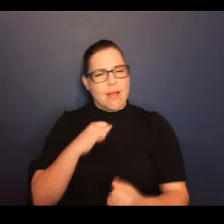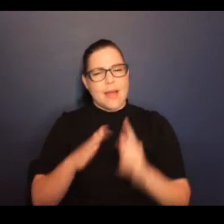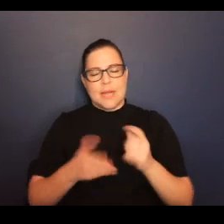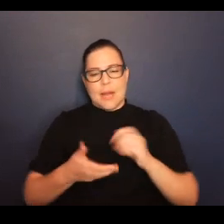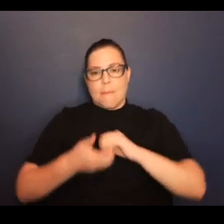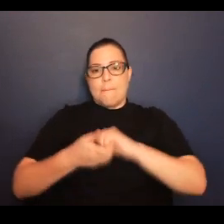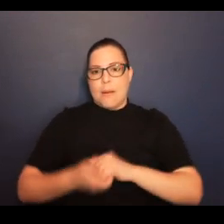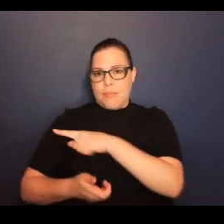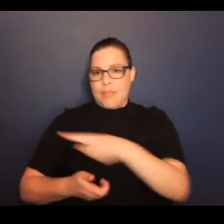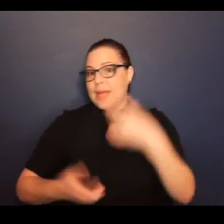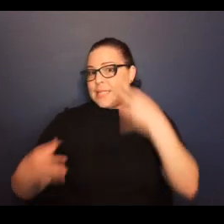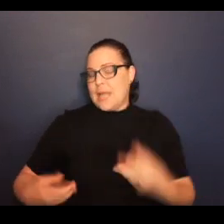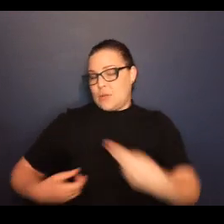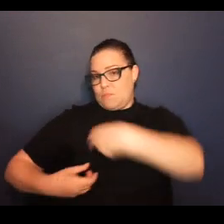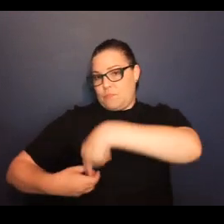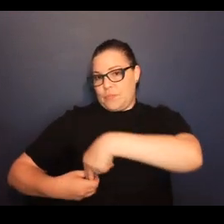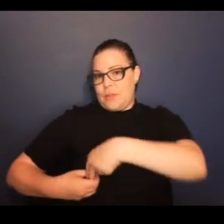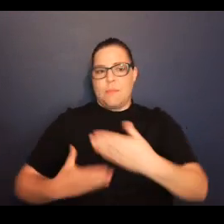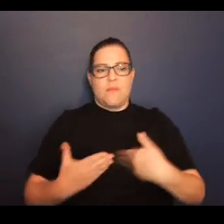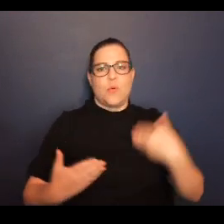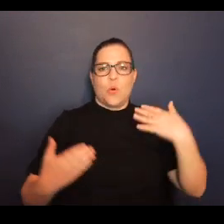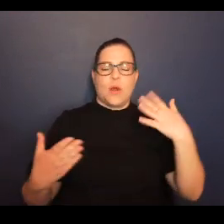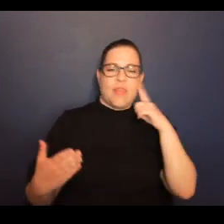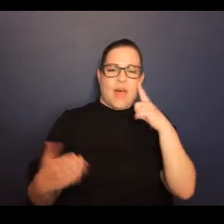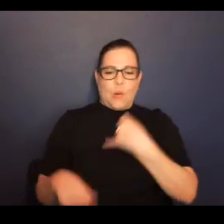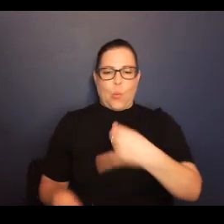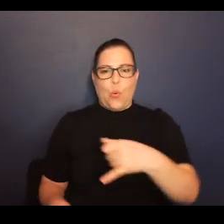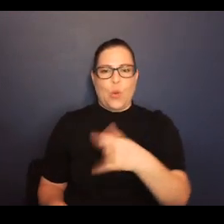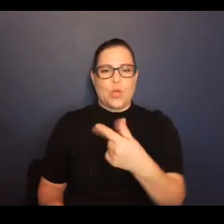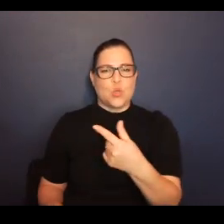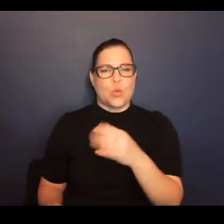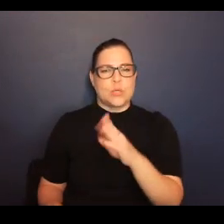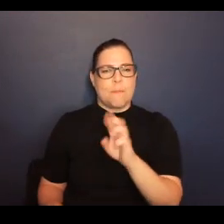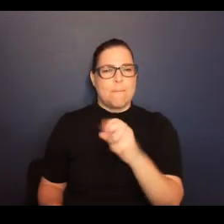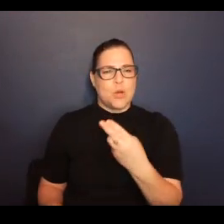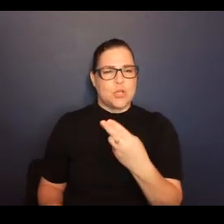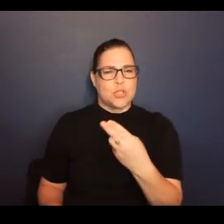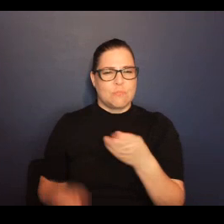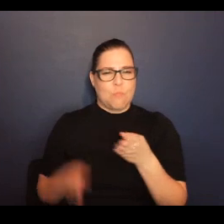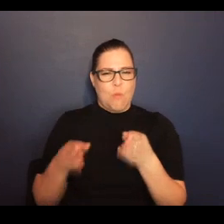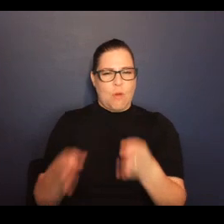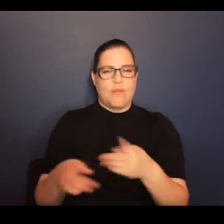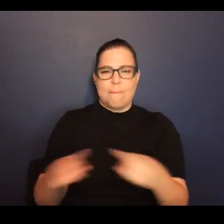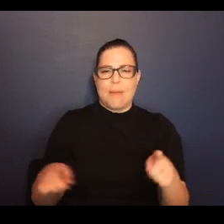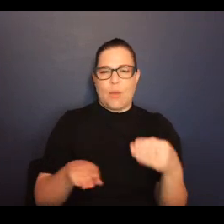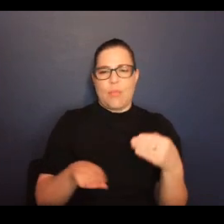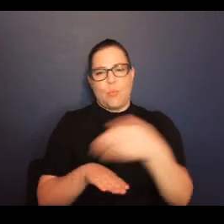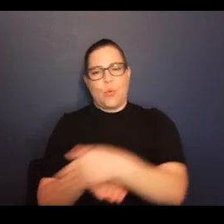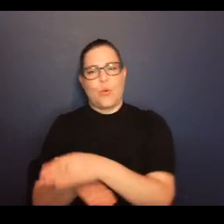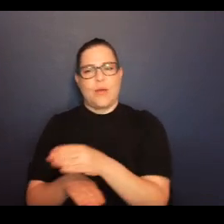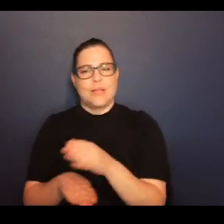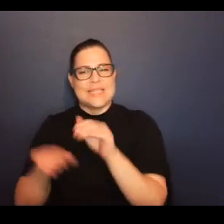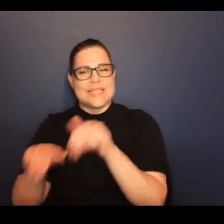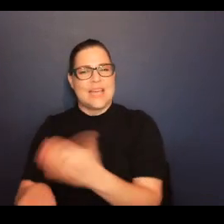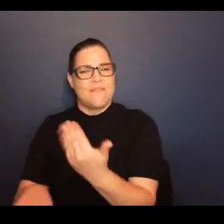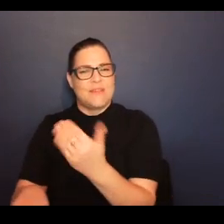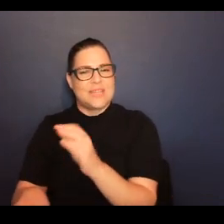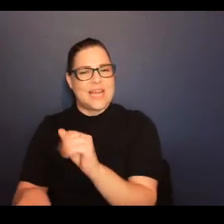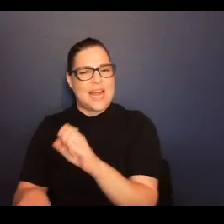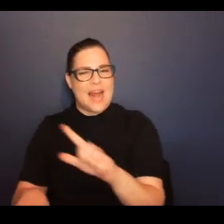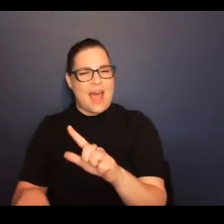on board. Okay. Originally we weren't going to go past George Bush Boulevard, but it extended down to the C-15 canal, which is just south of